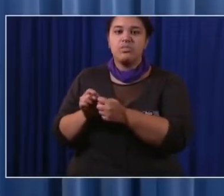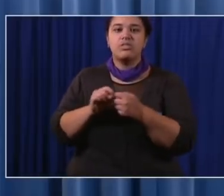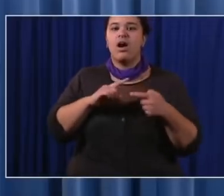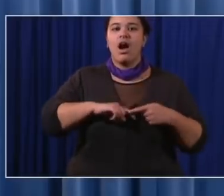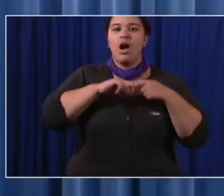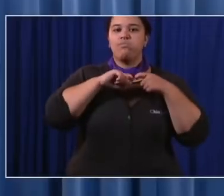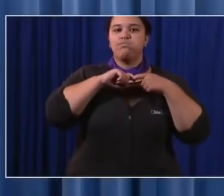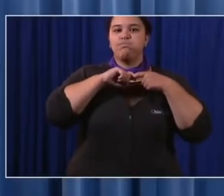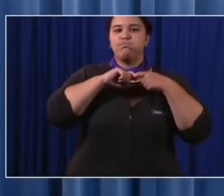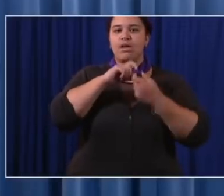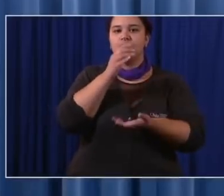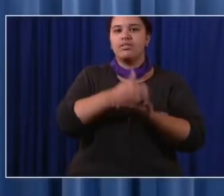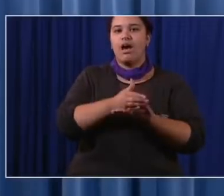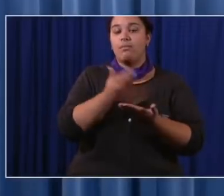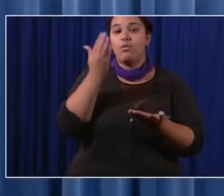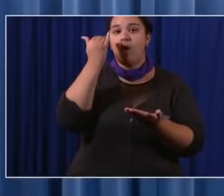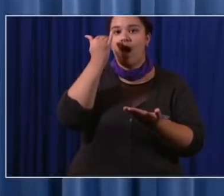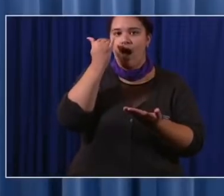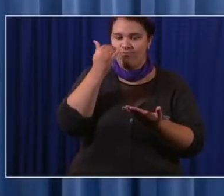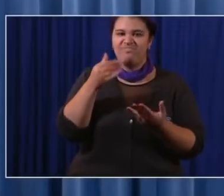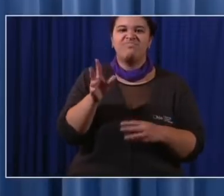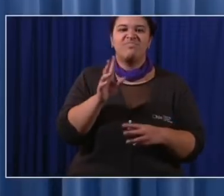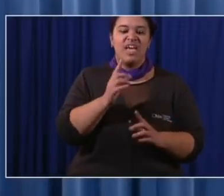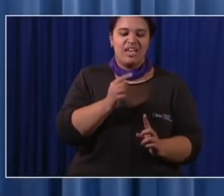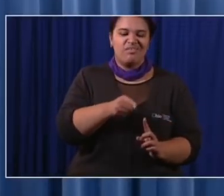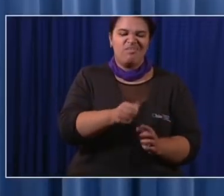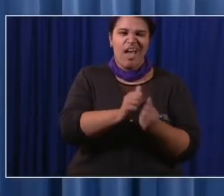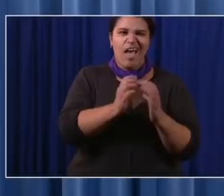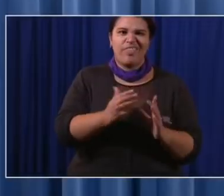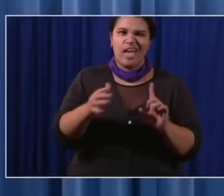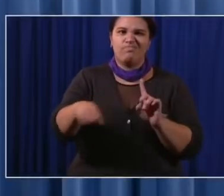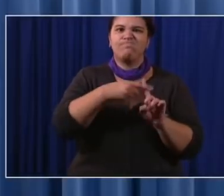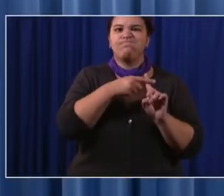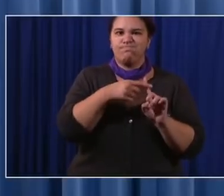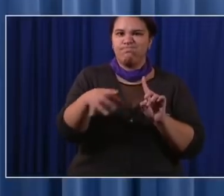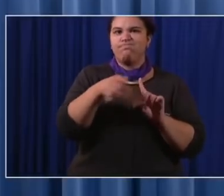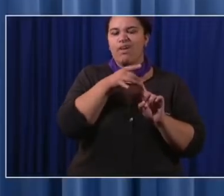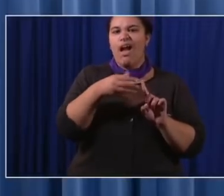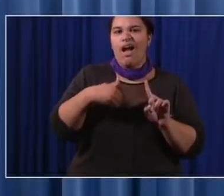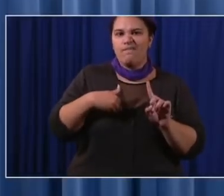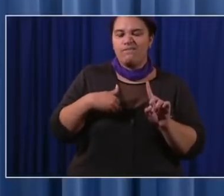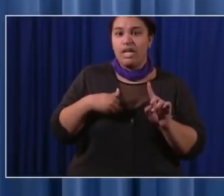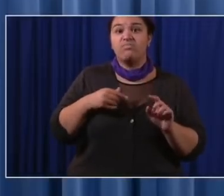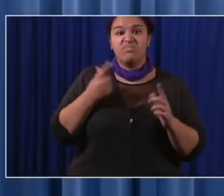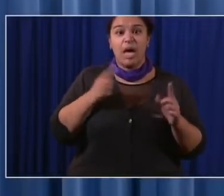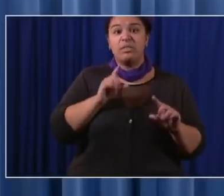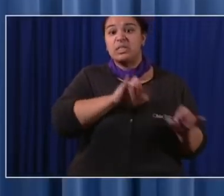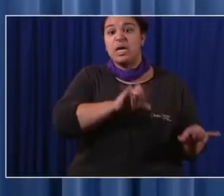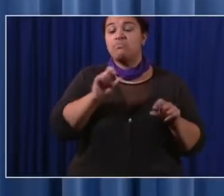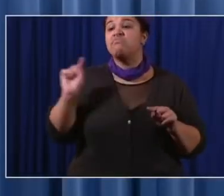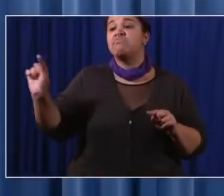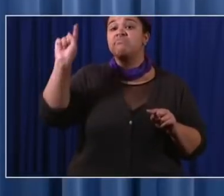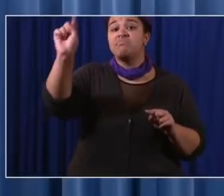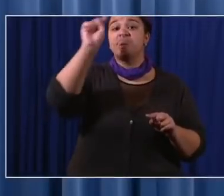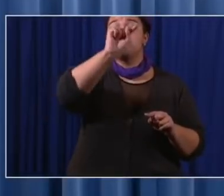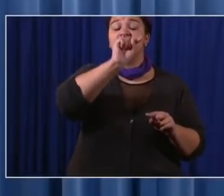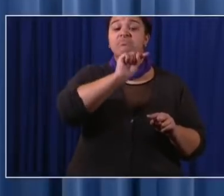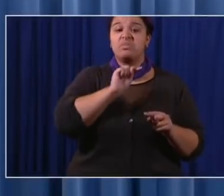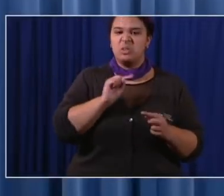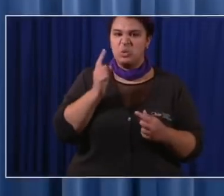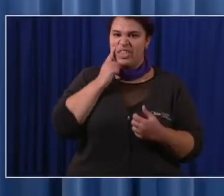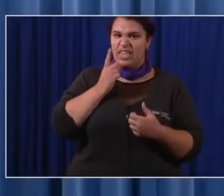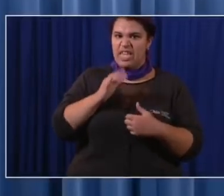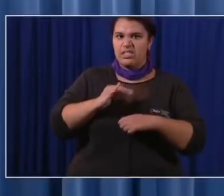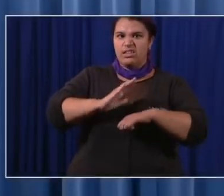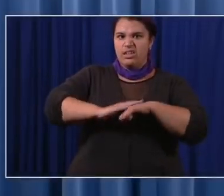with sports around the country at other universities. Is this a kind of a canary in a coal mine, or an indicator that getting schools and